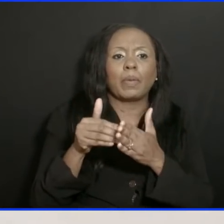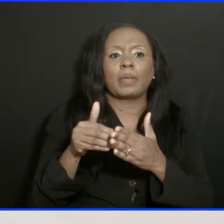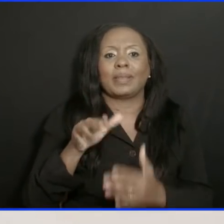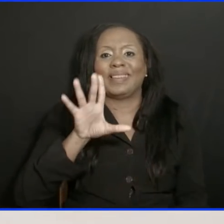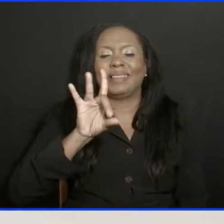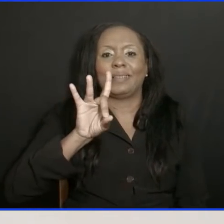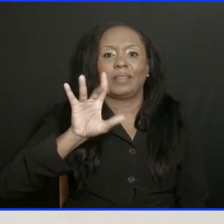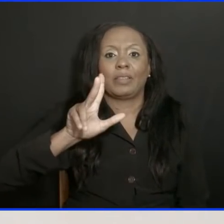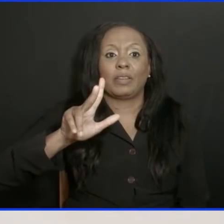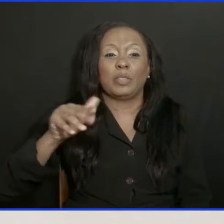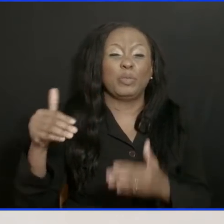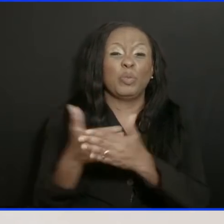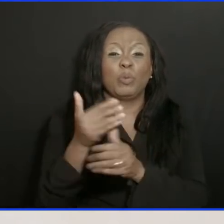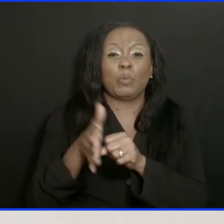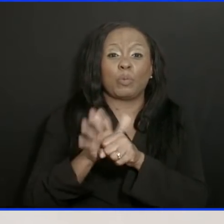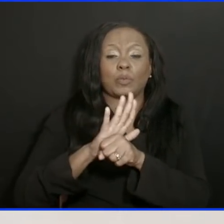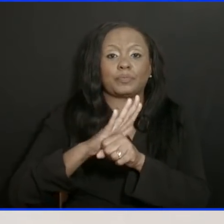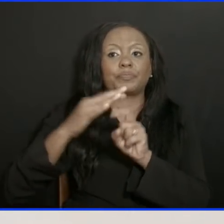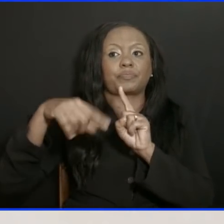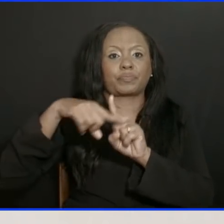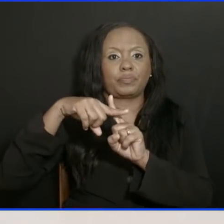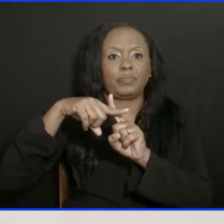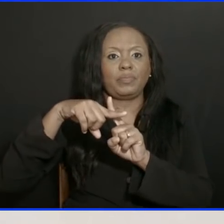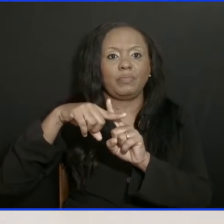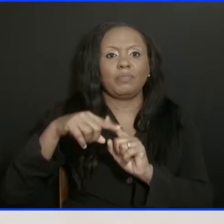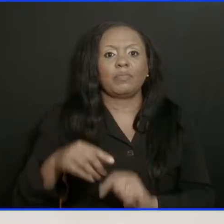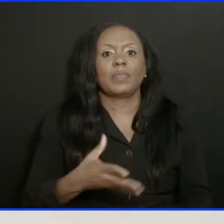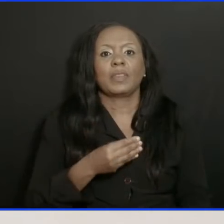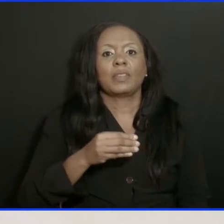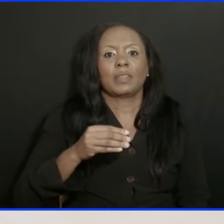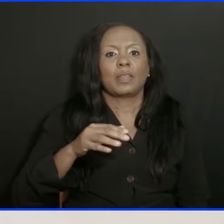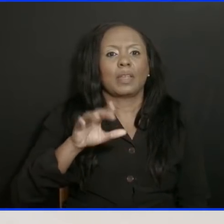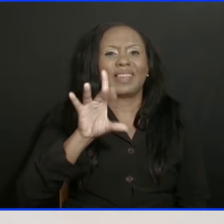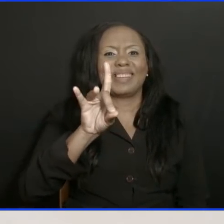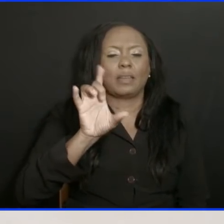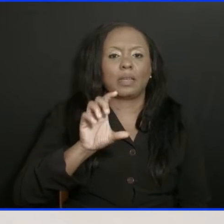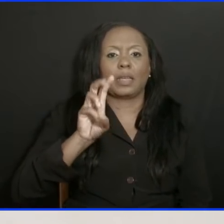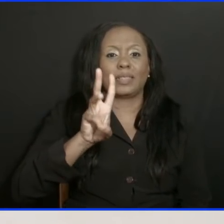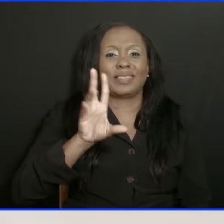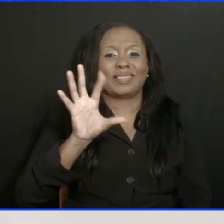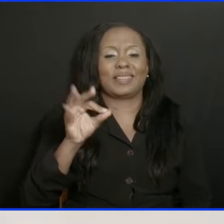1,083,000 new cases. And on the 4th of January,